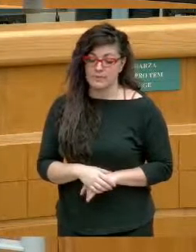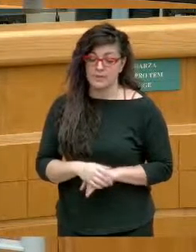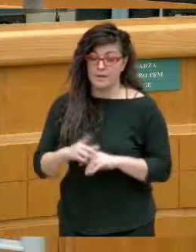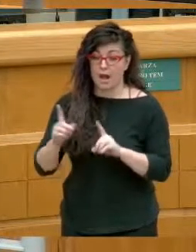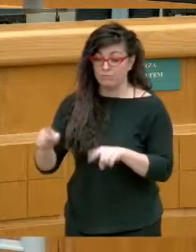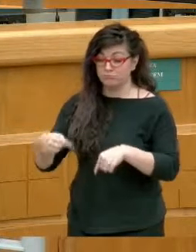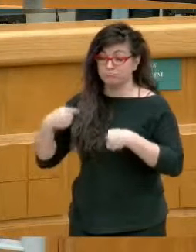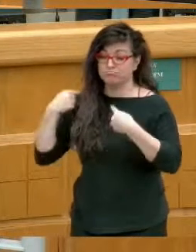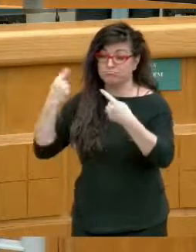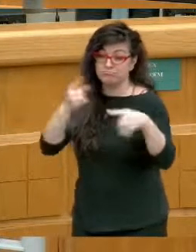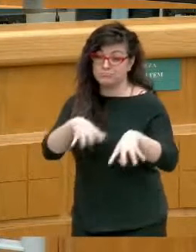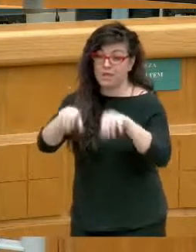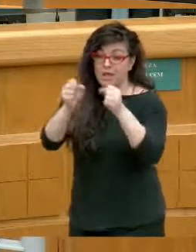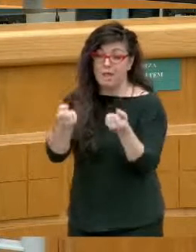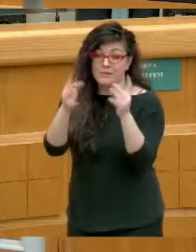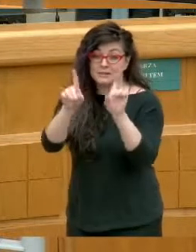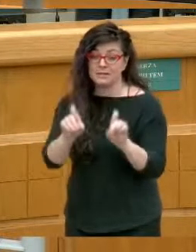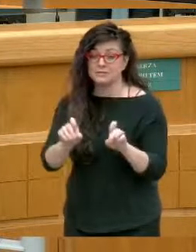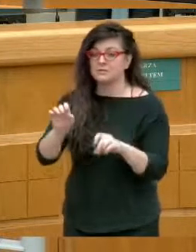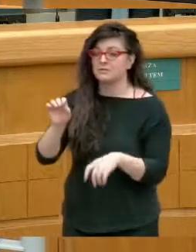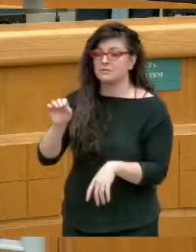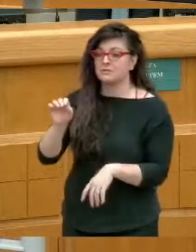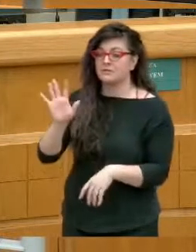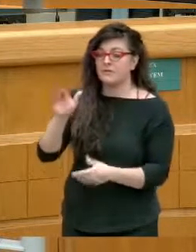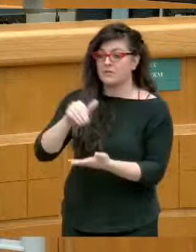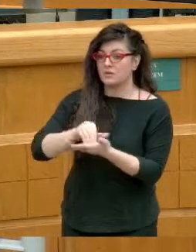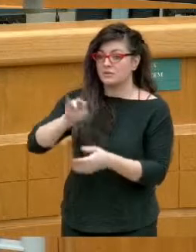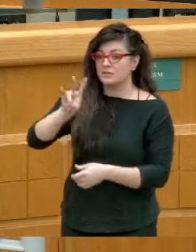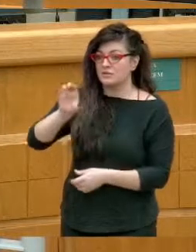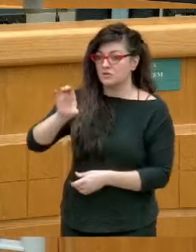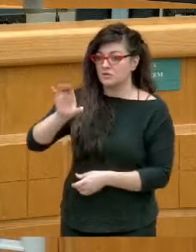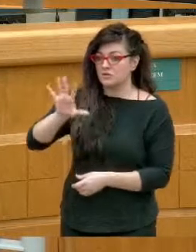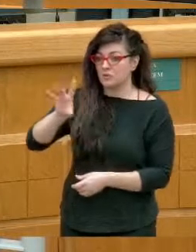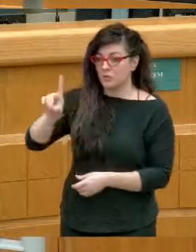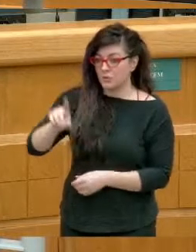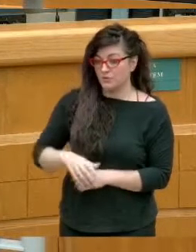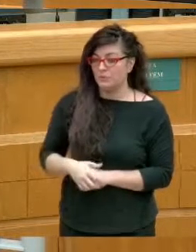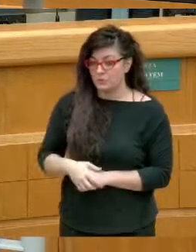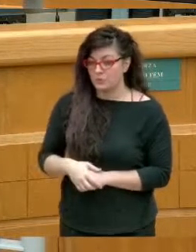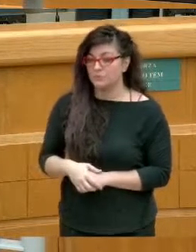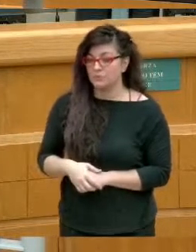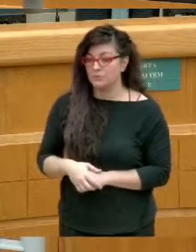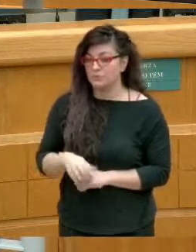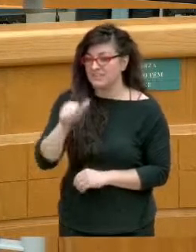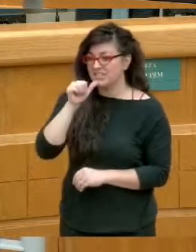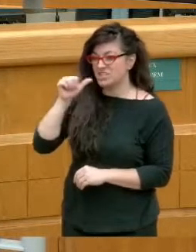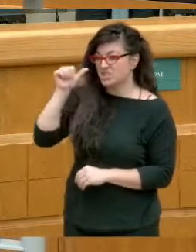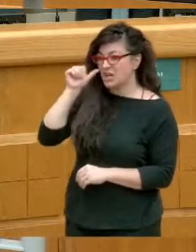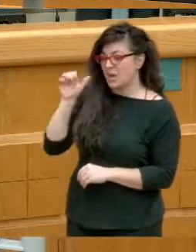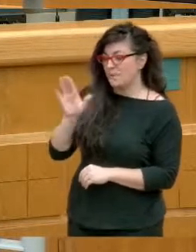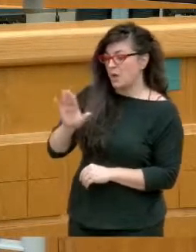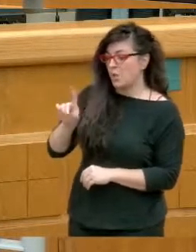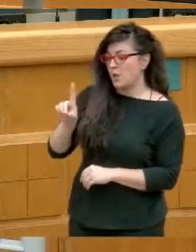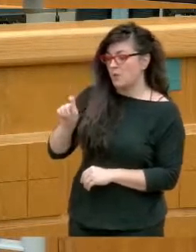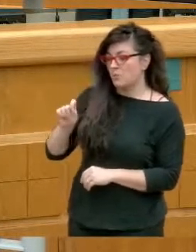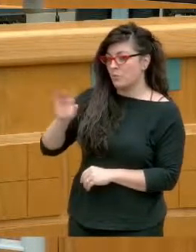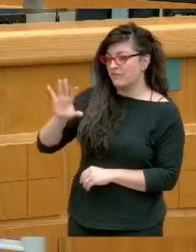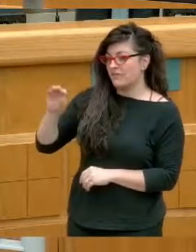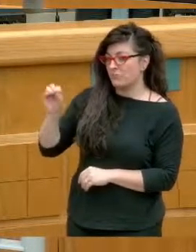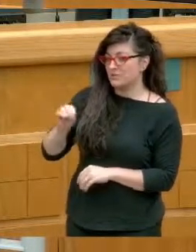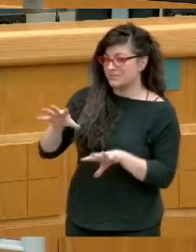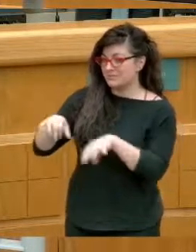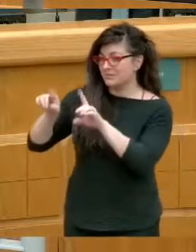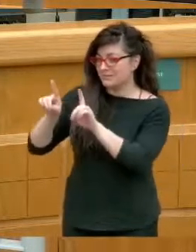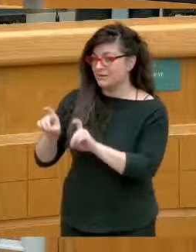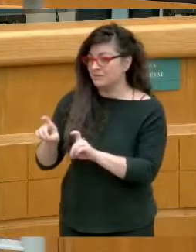been tracking this is 5,751. And yesterday, it was around 1.5% of our population, so